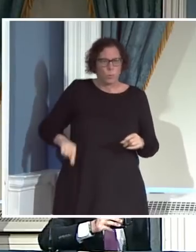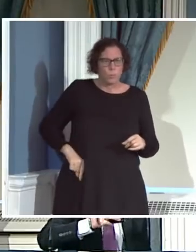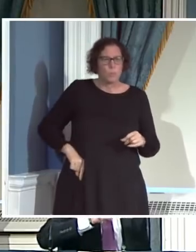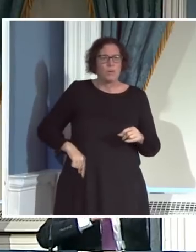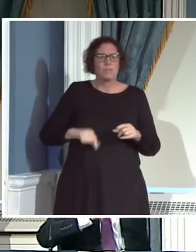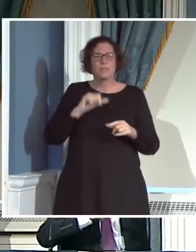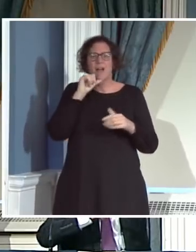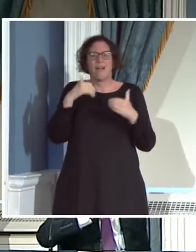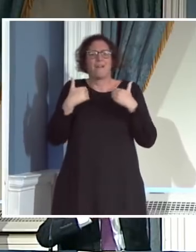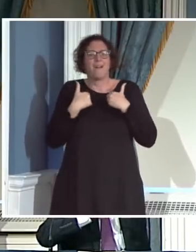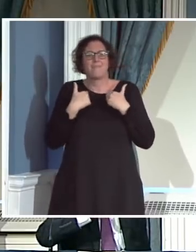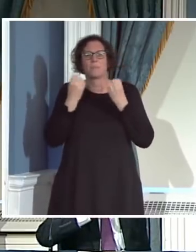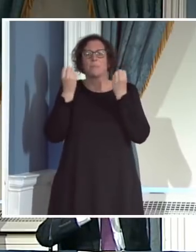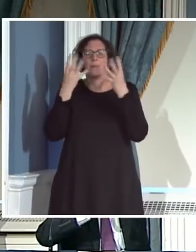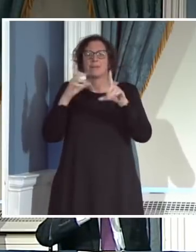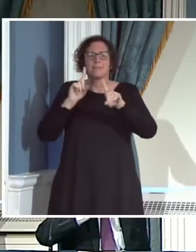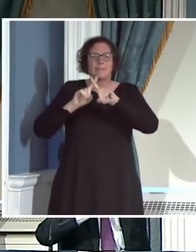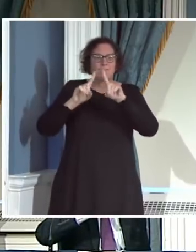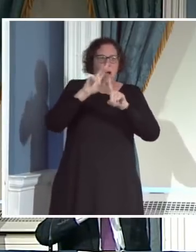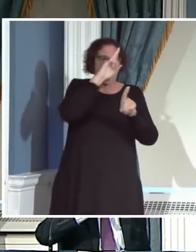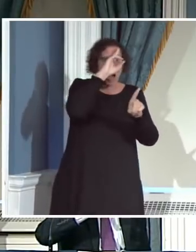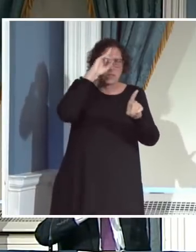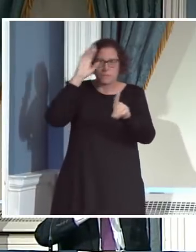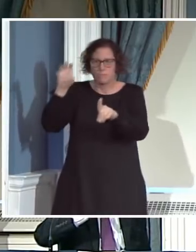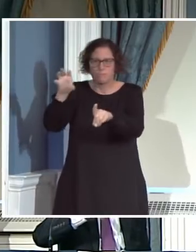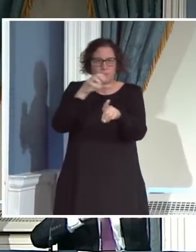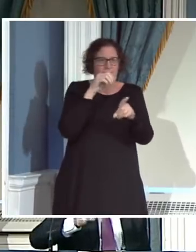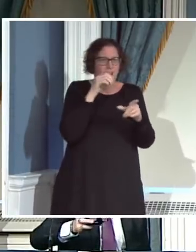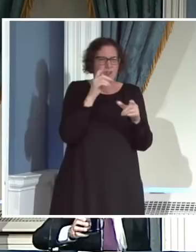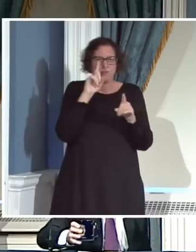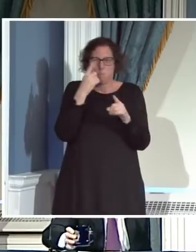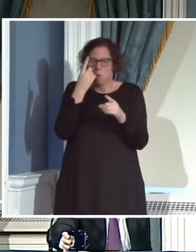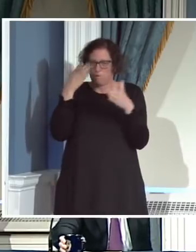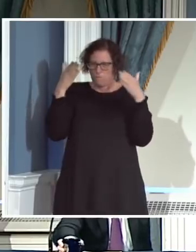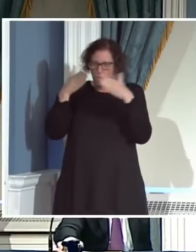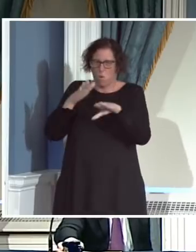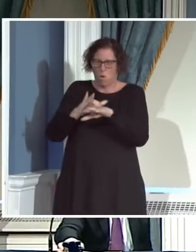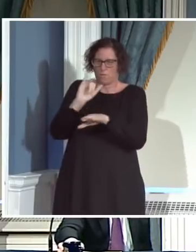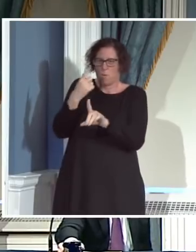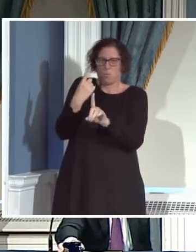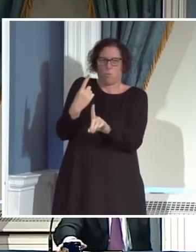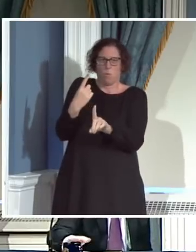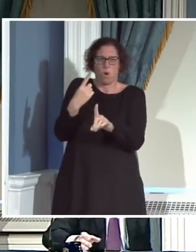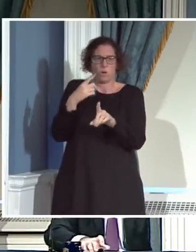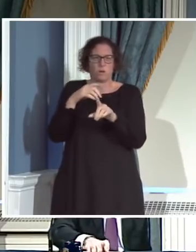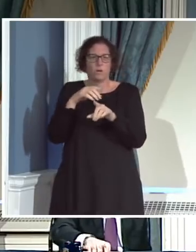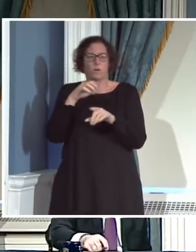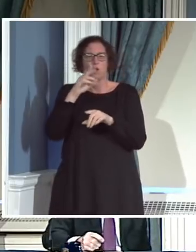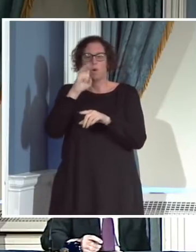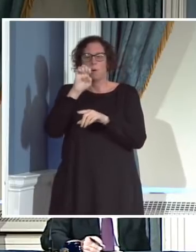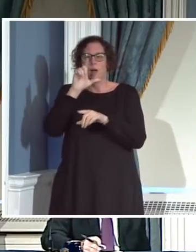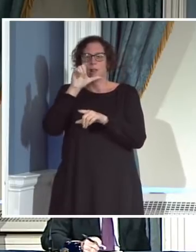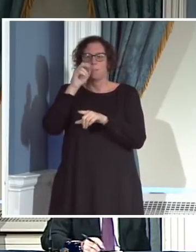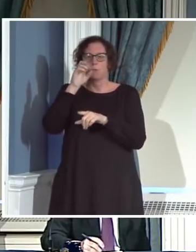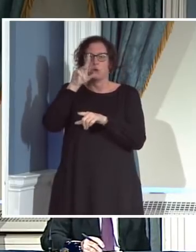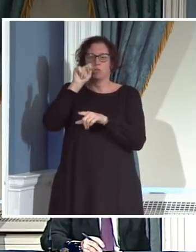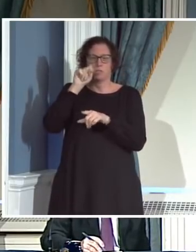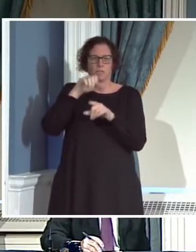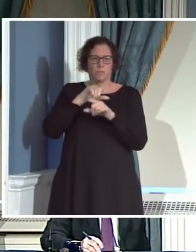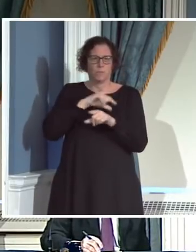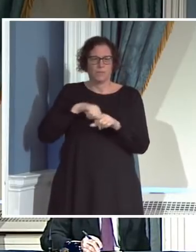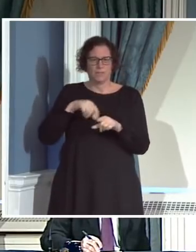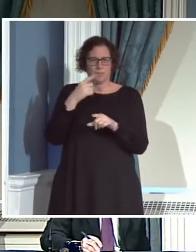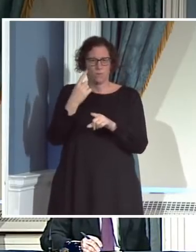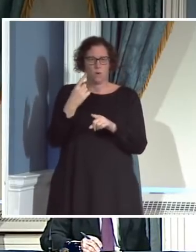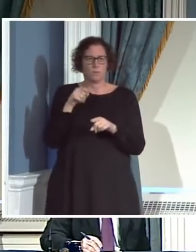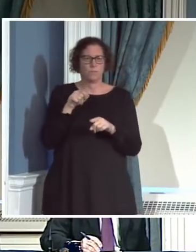some reports today about the situation at Elmhurst, specifically about the lack of ventilators. And I'm wondering if there's